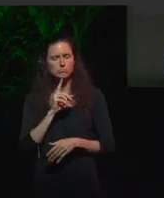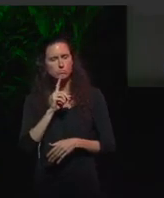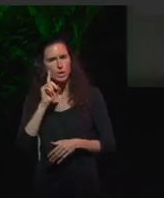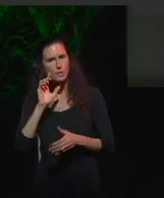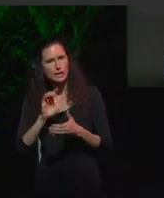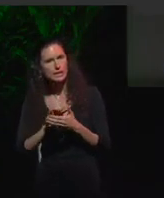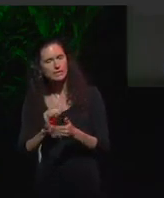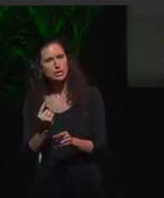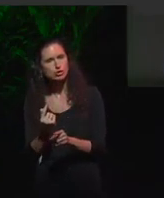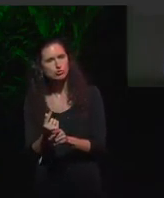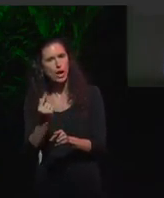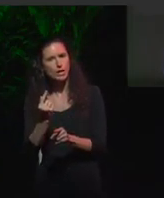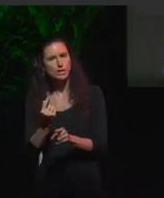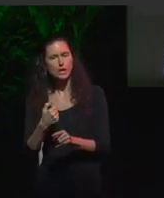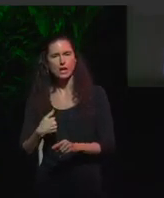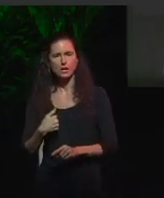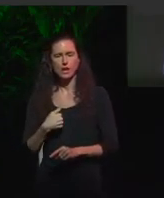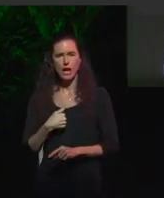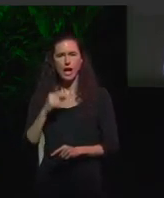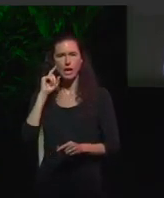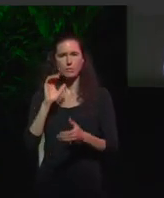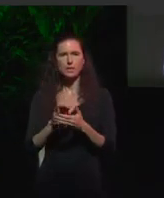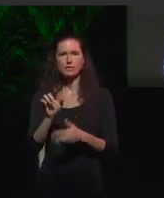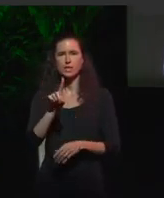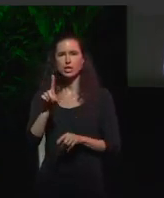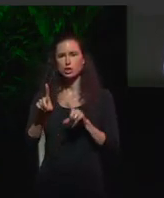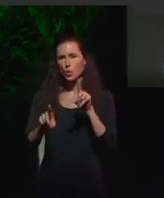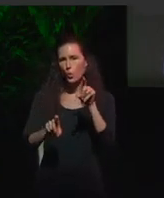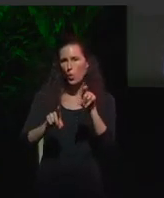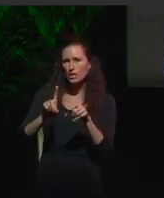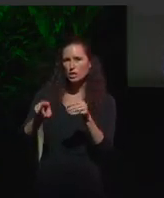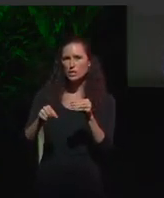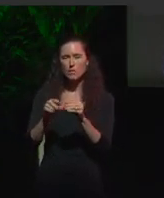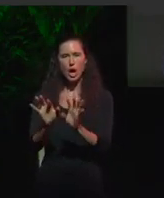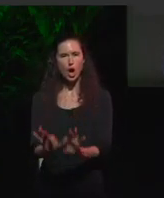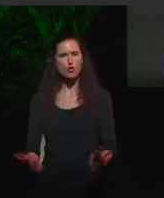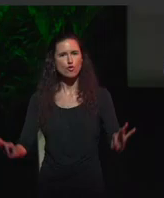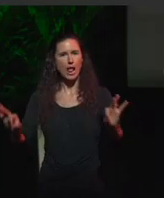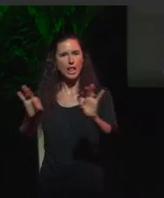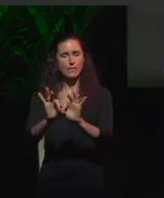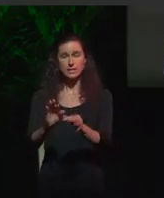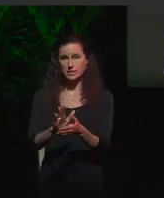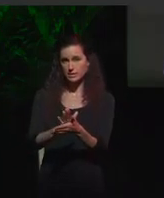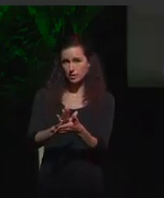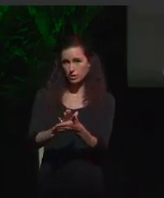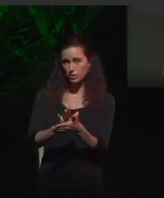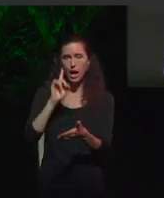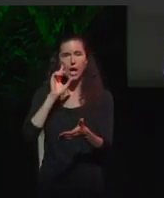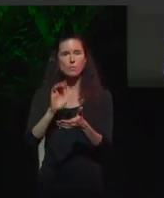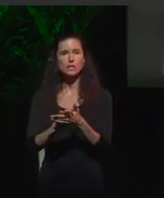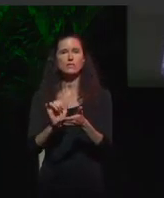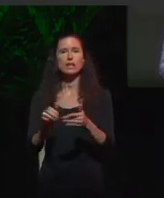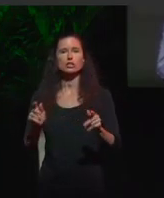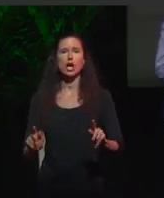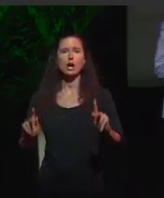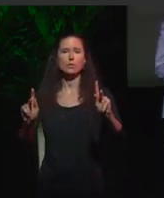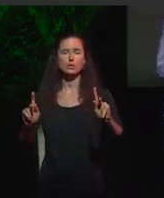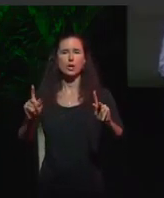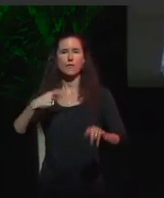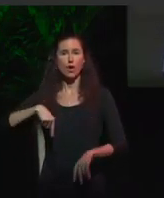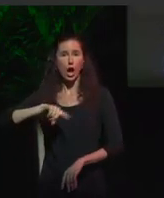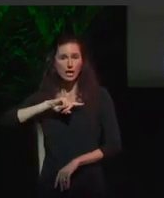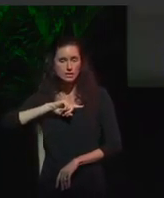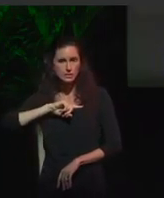right. I believe there are questions about our relevance as an institution. I believe there's an opportunity for us to make